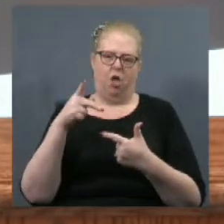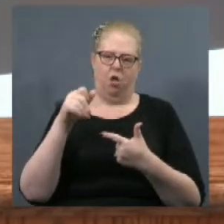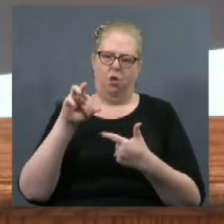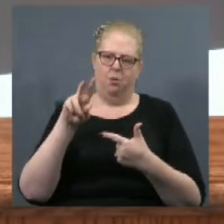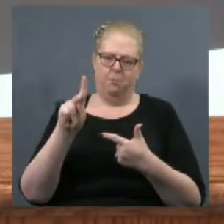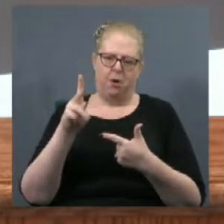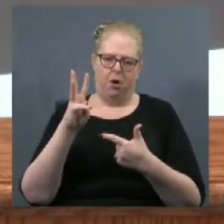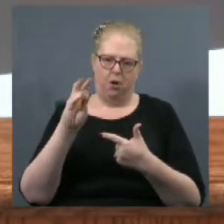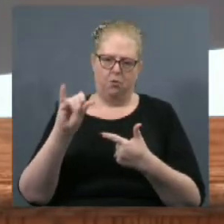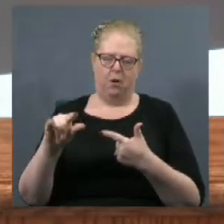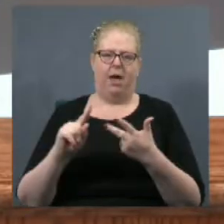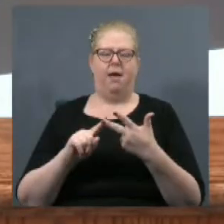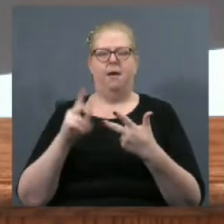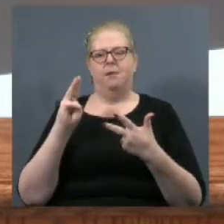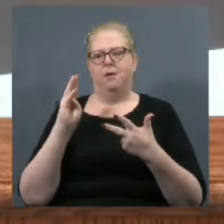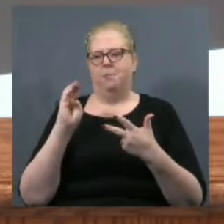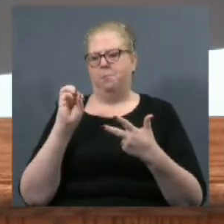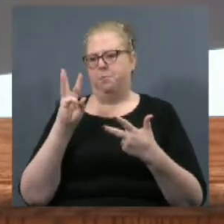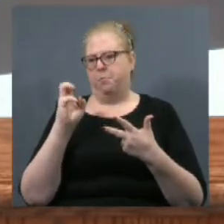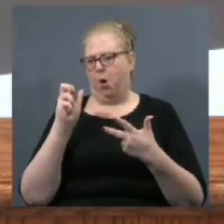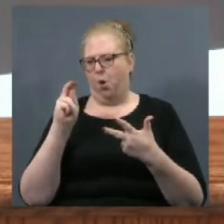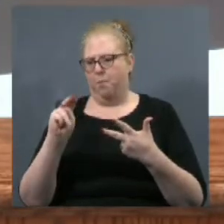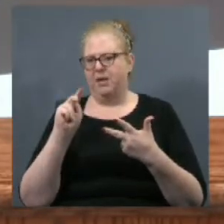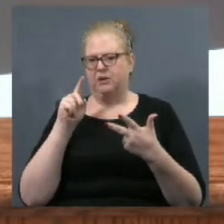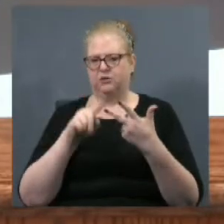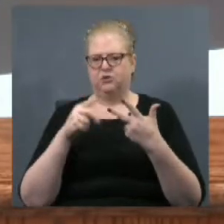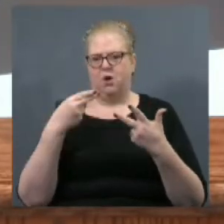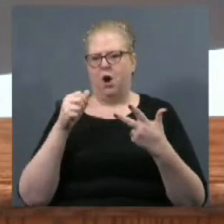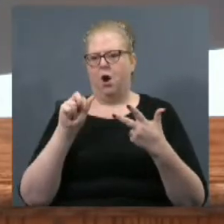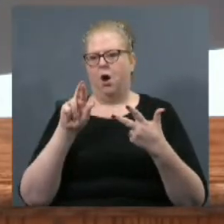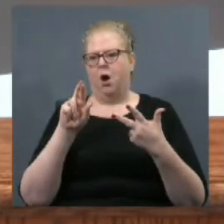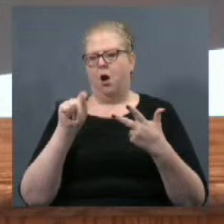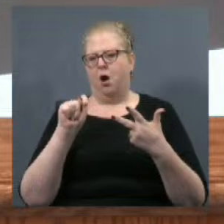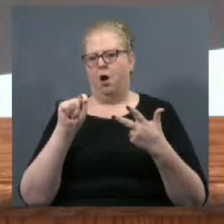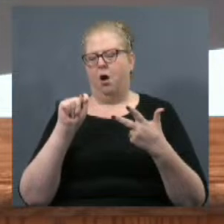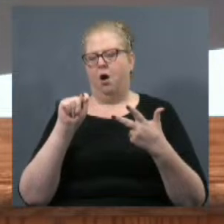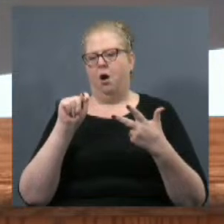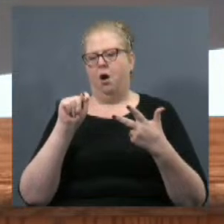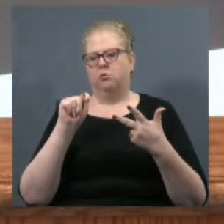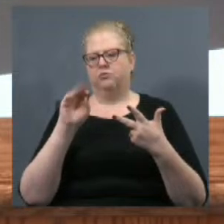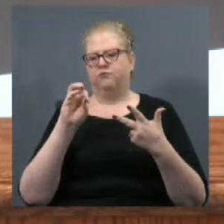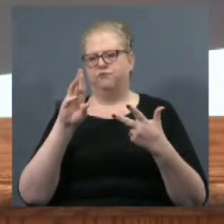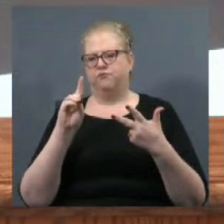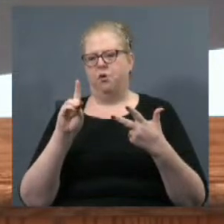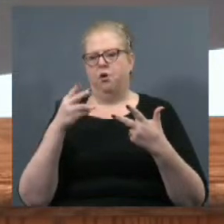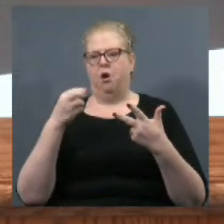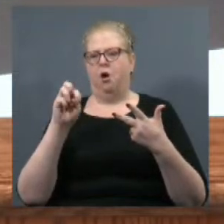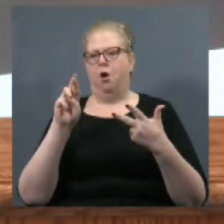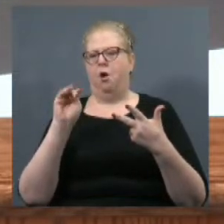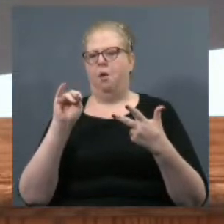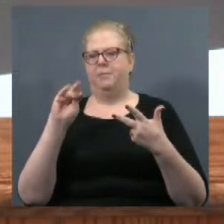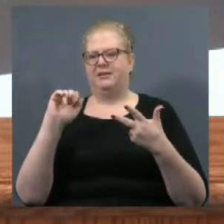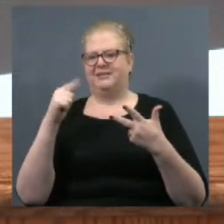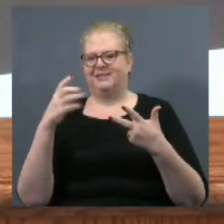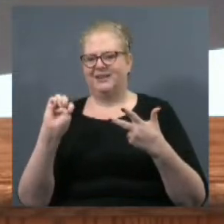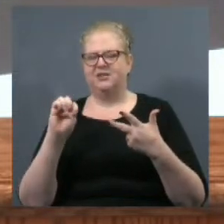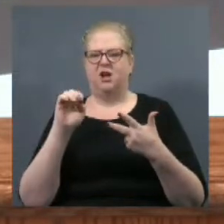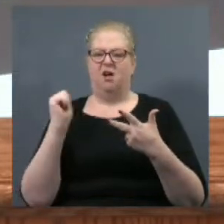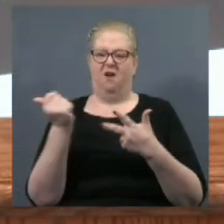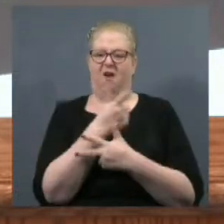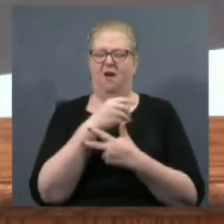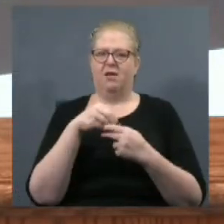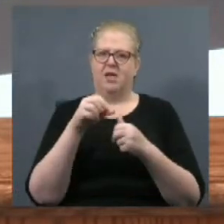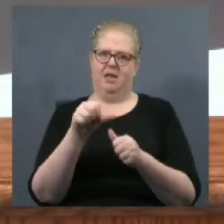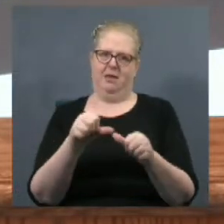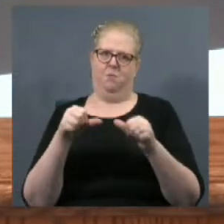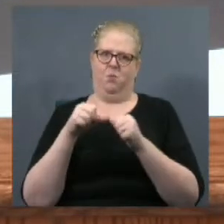Bowman to Hardin Hermitage, that's in Ward 6, and and the 36th Street's in Ward 6. So it looks like all